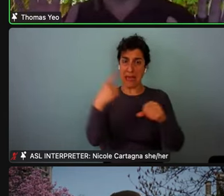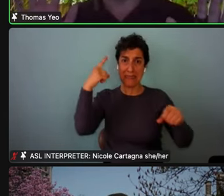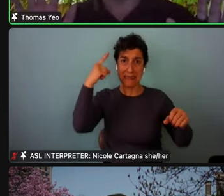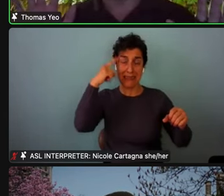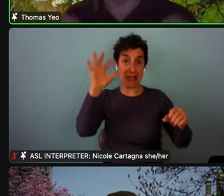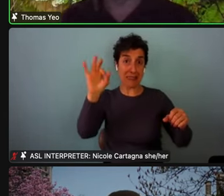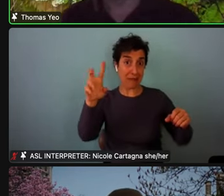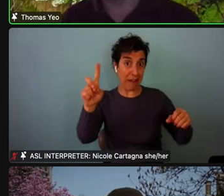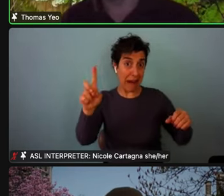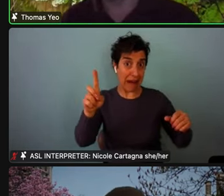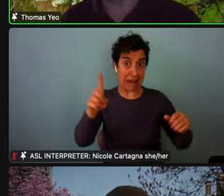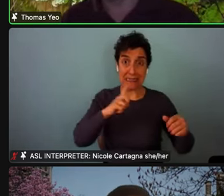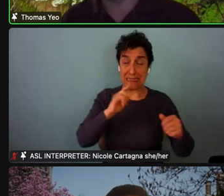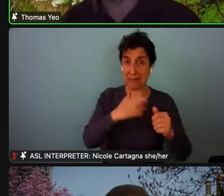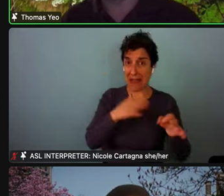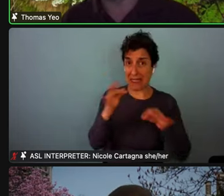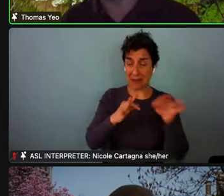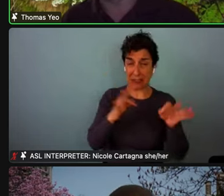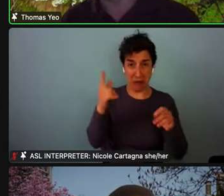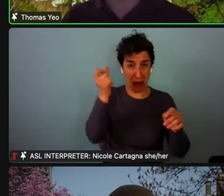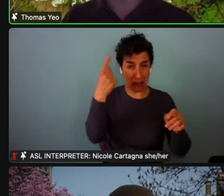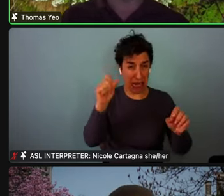that even understandable? Yeah.